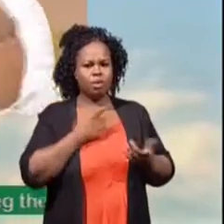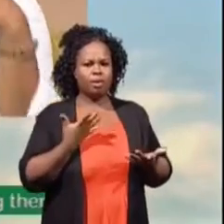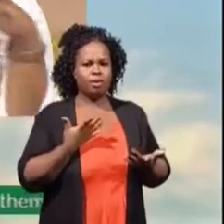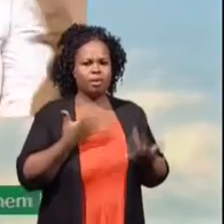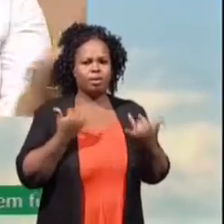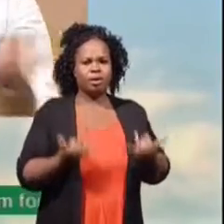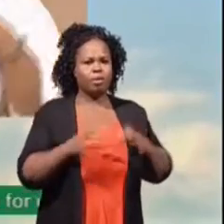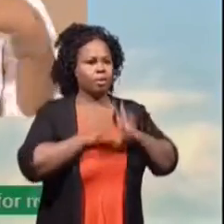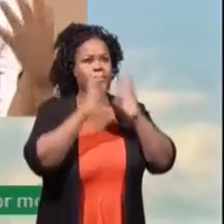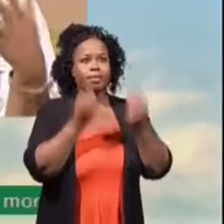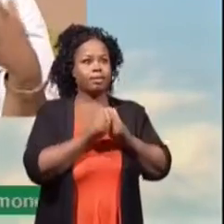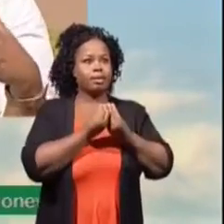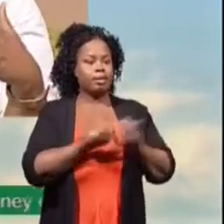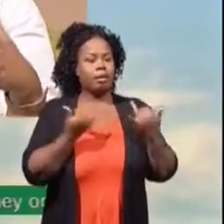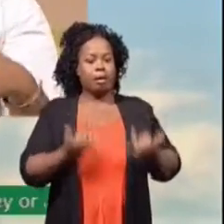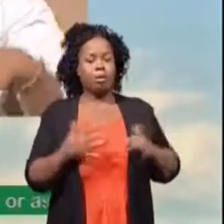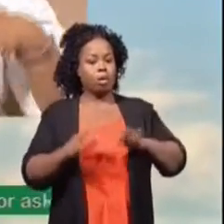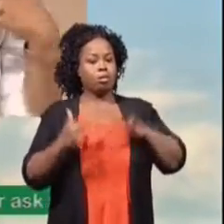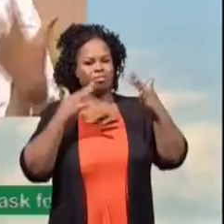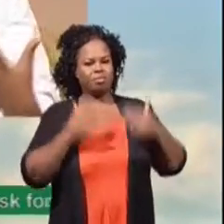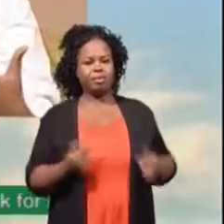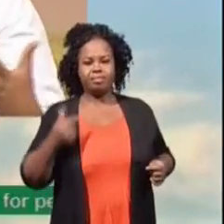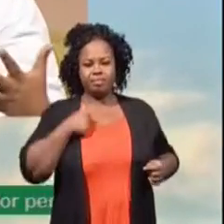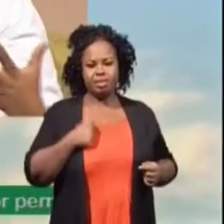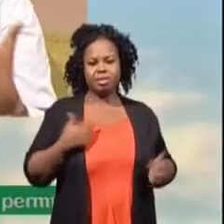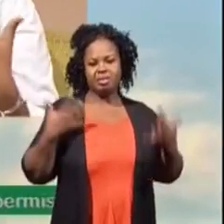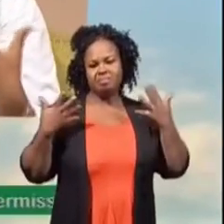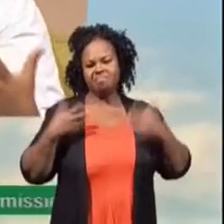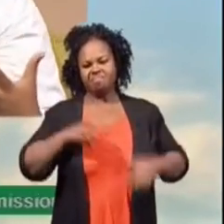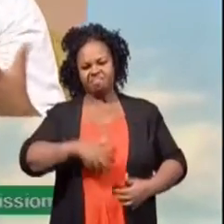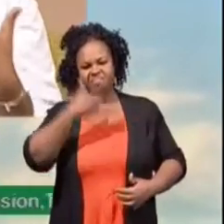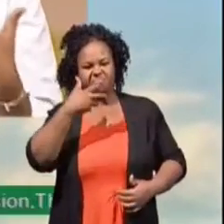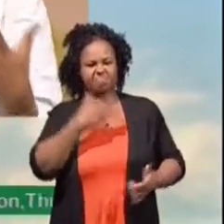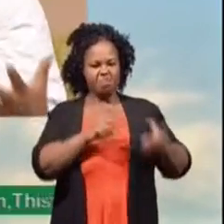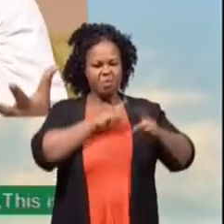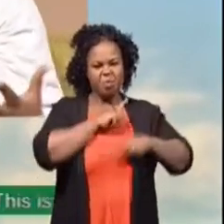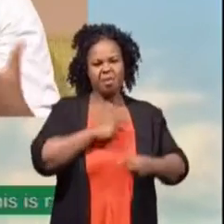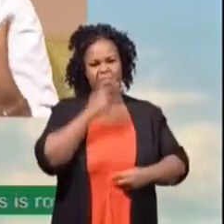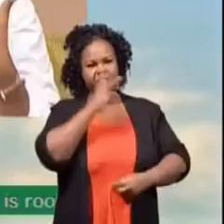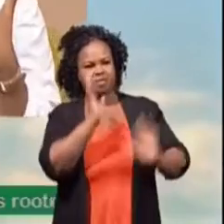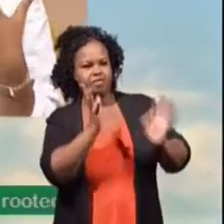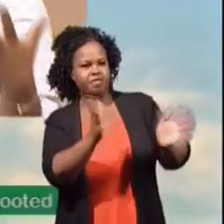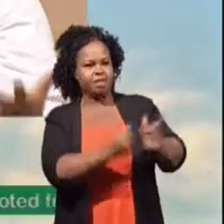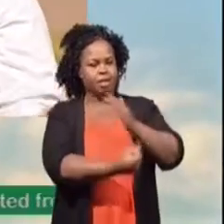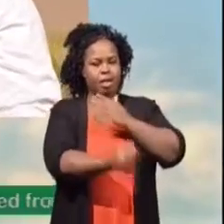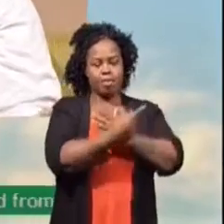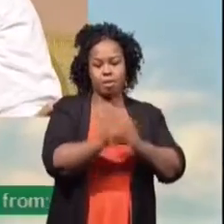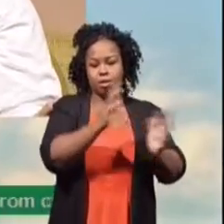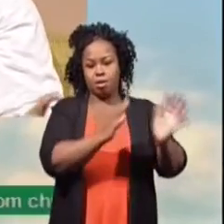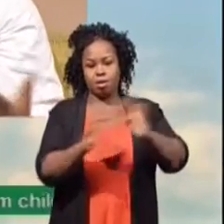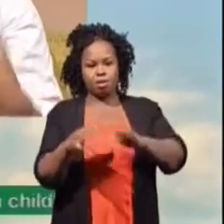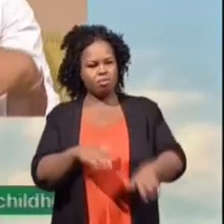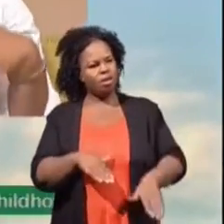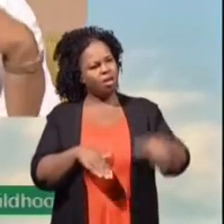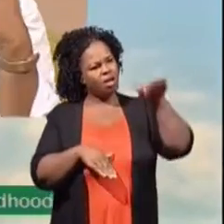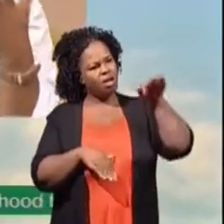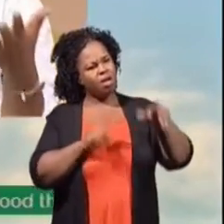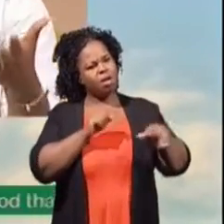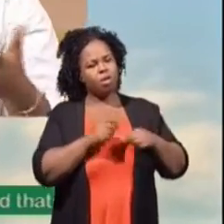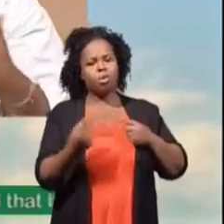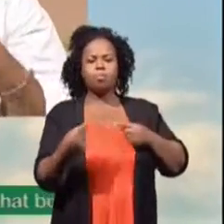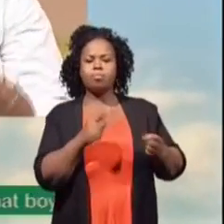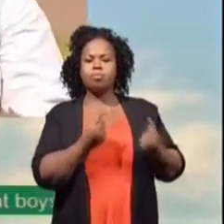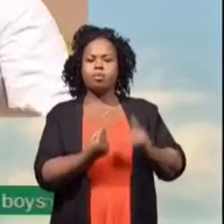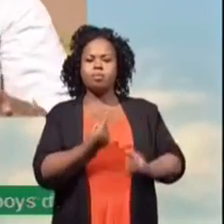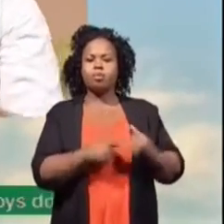know, why is the trip turning into a fiasco? And I'll be like, because this is what I've seen acted out growing up.